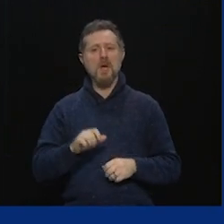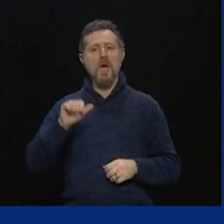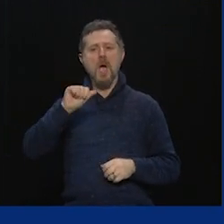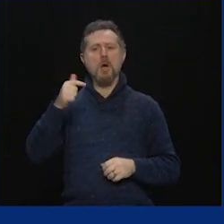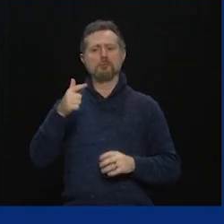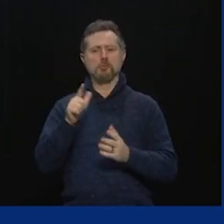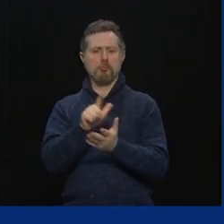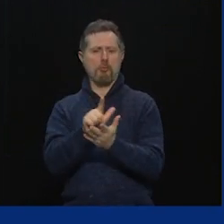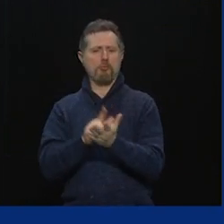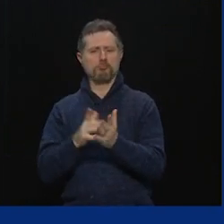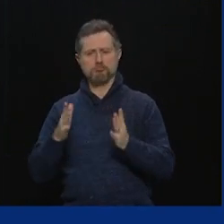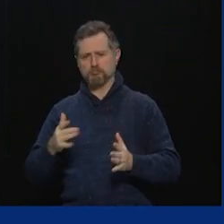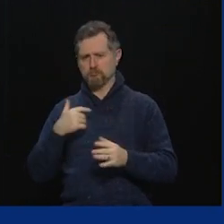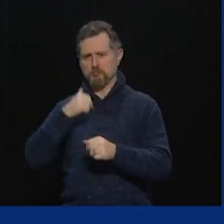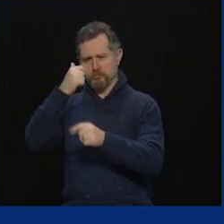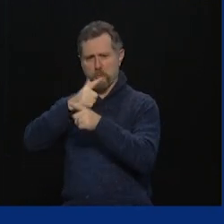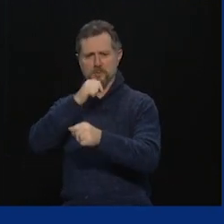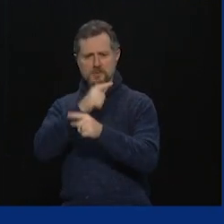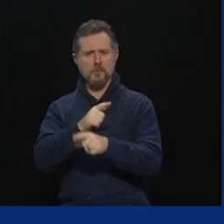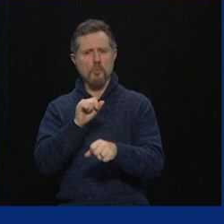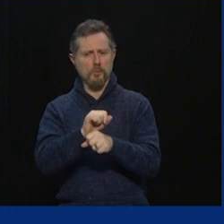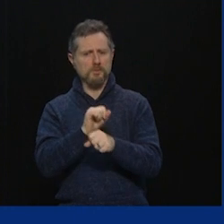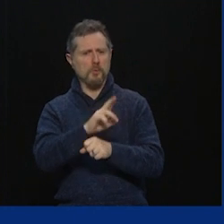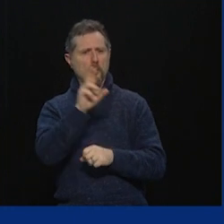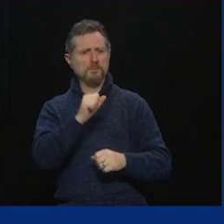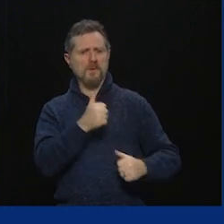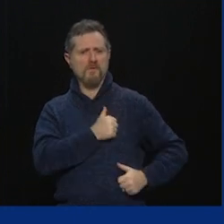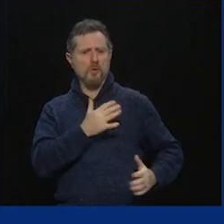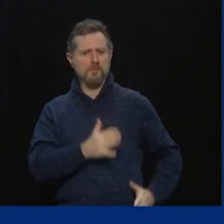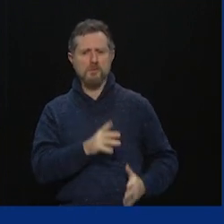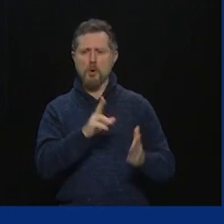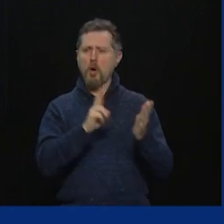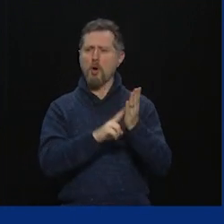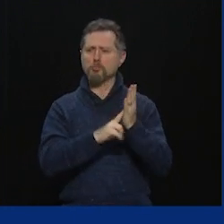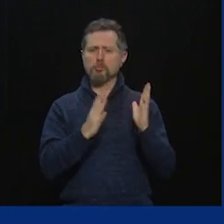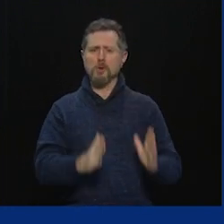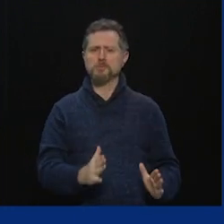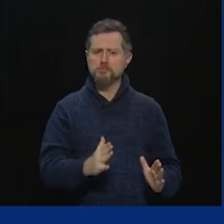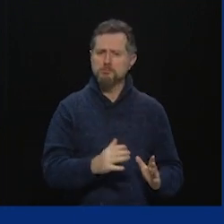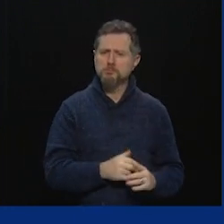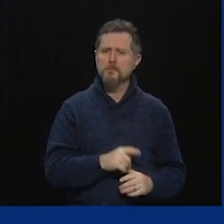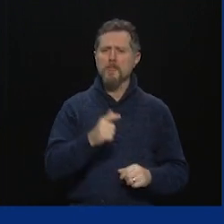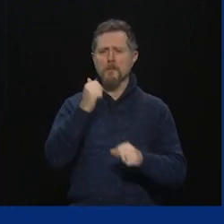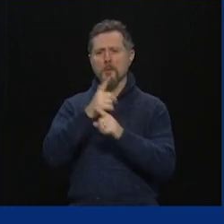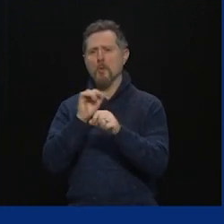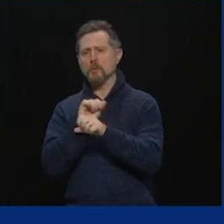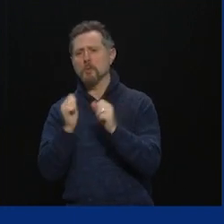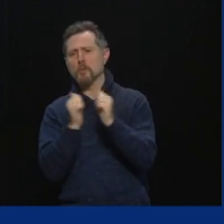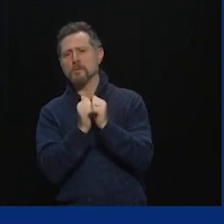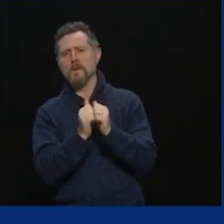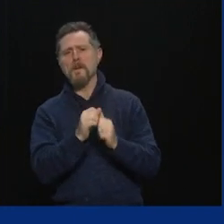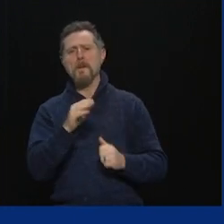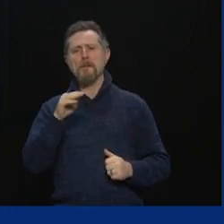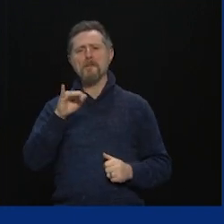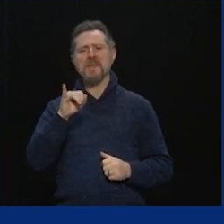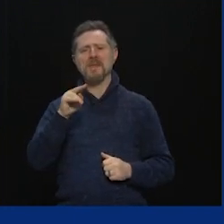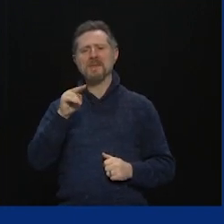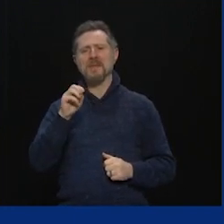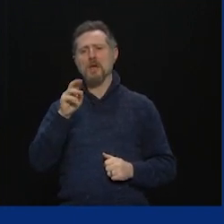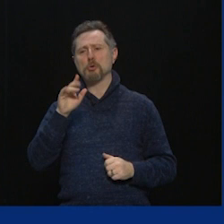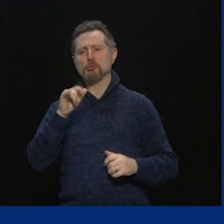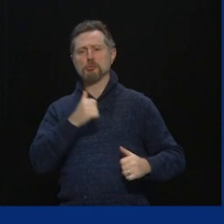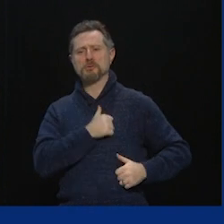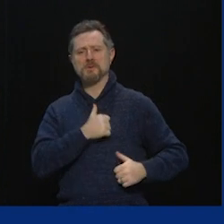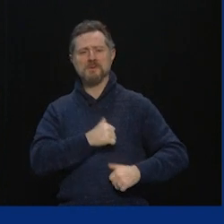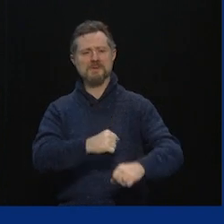working actively with the US military. He was a contractor. He also worked with the Ministry of Defense. Two of my siblings, my sisters,